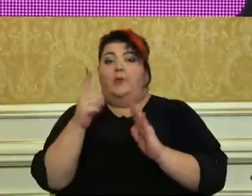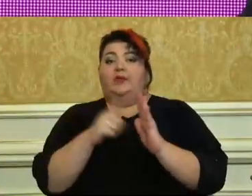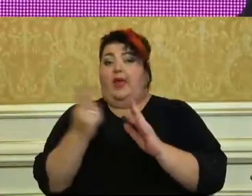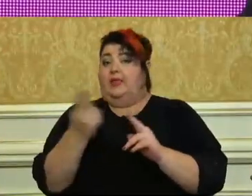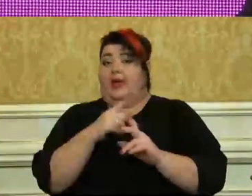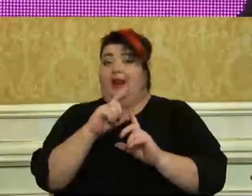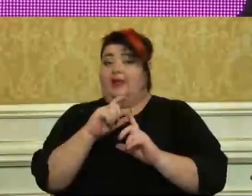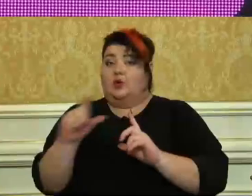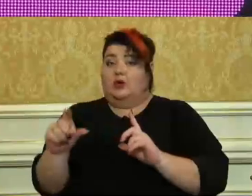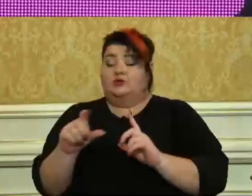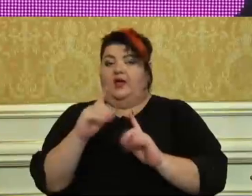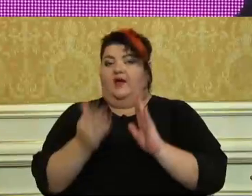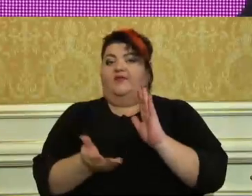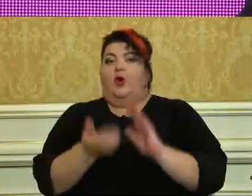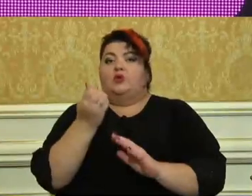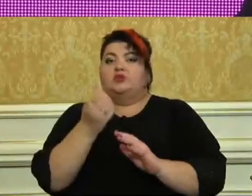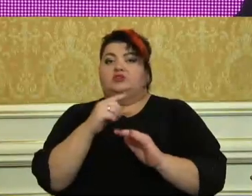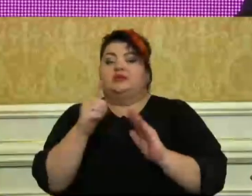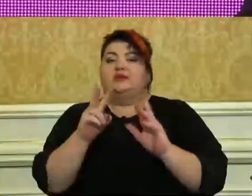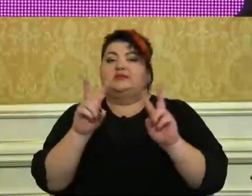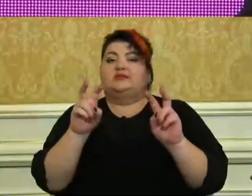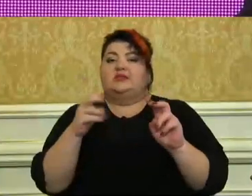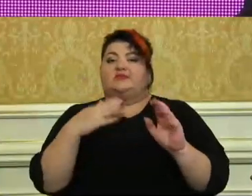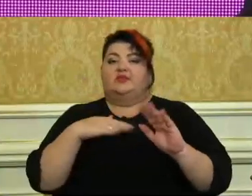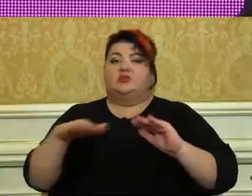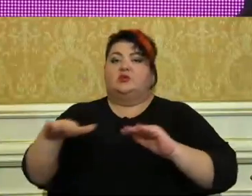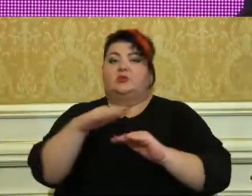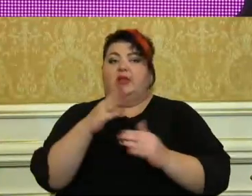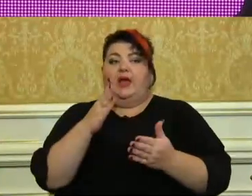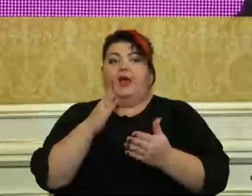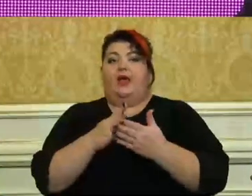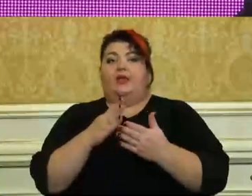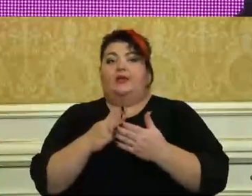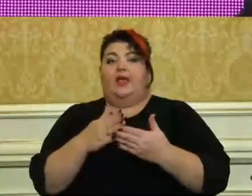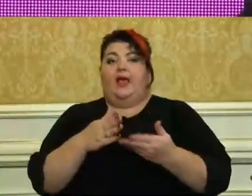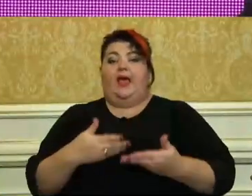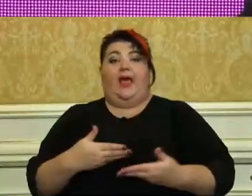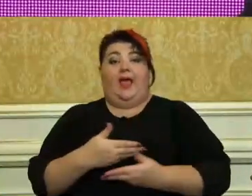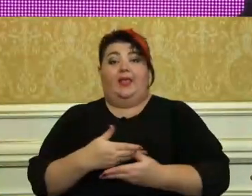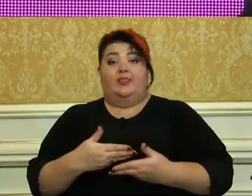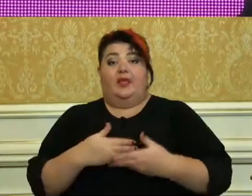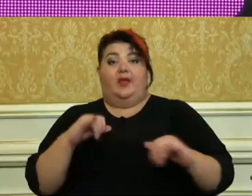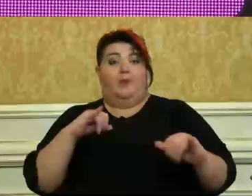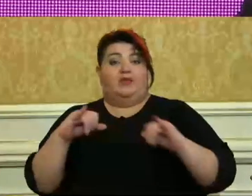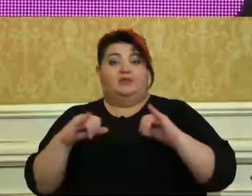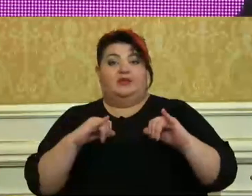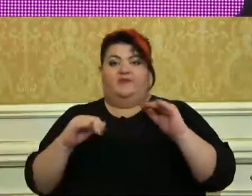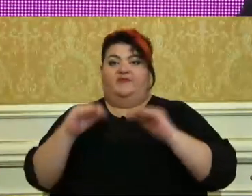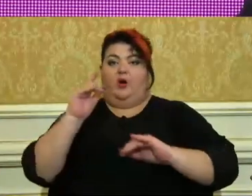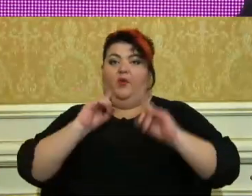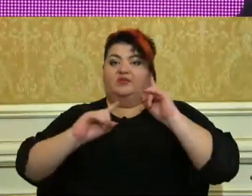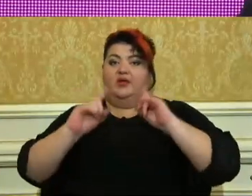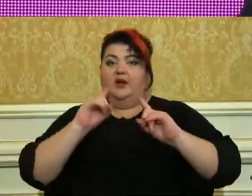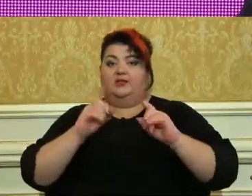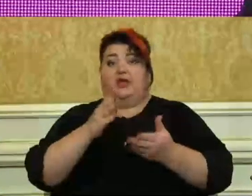still, taking into account the name of our panel, is there a gender mainstream in Verkhovna Rada, and